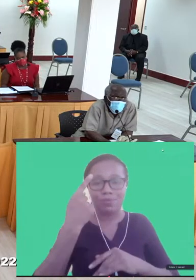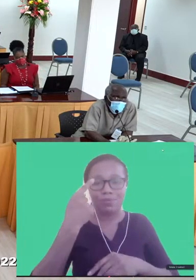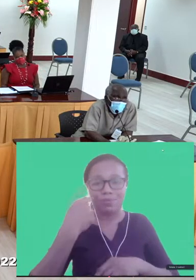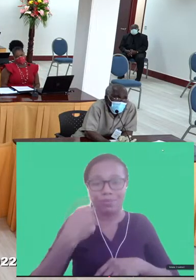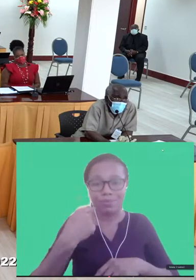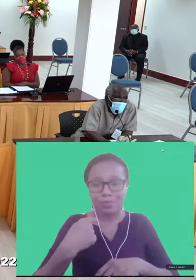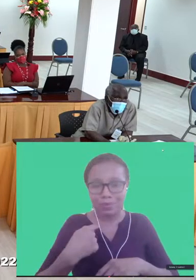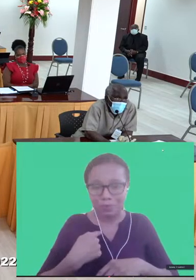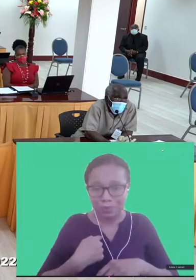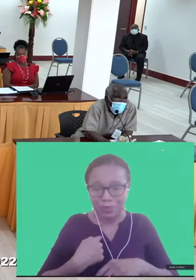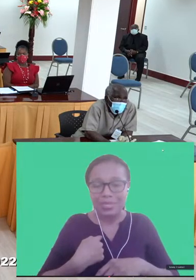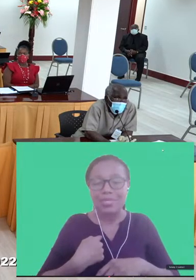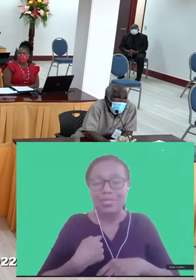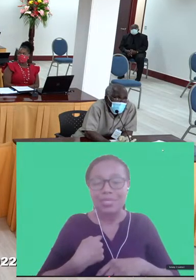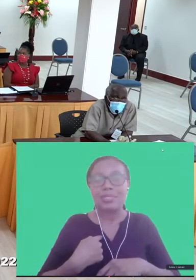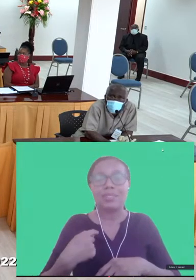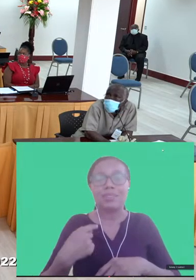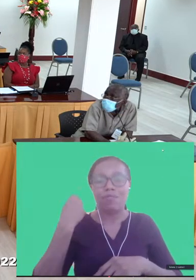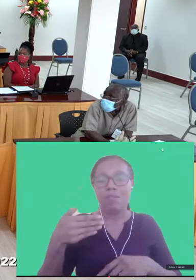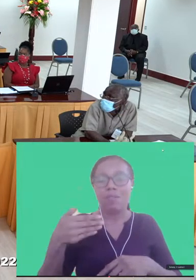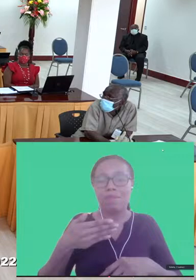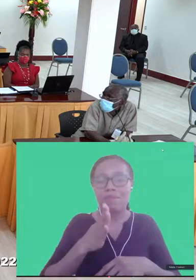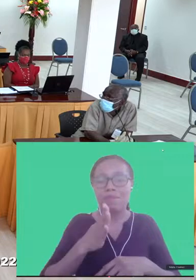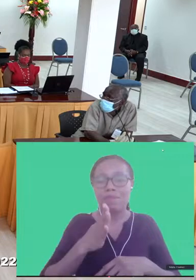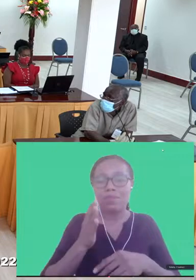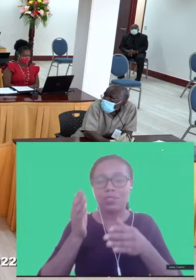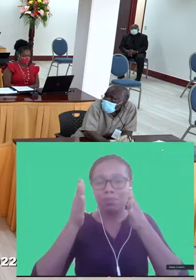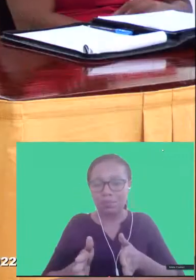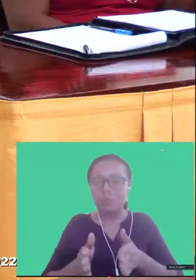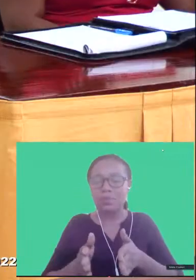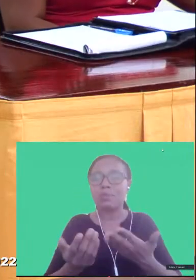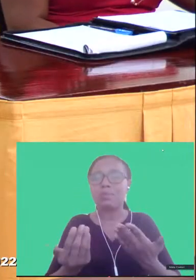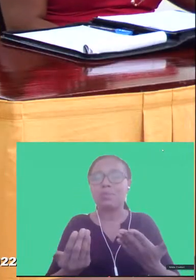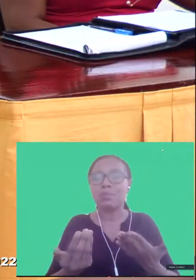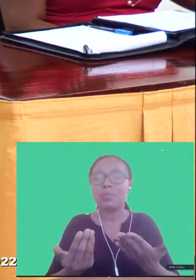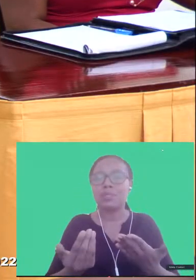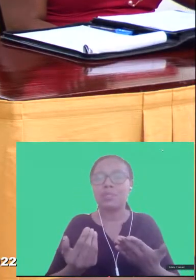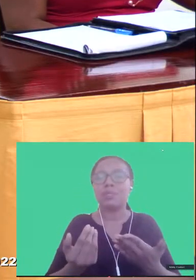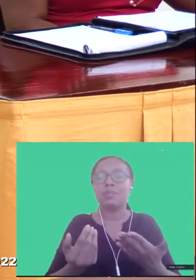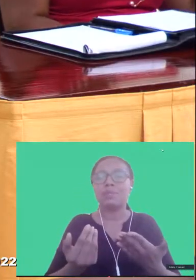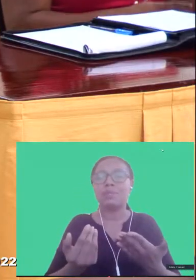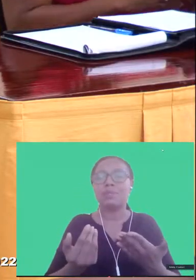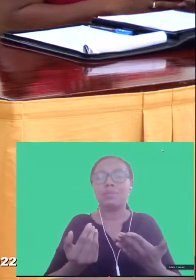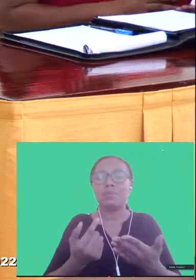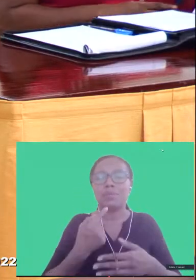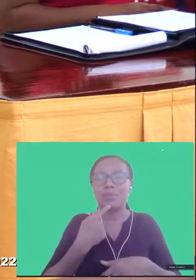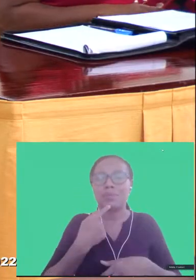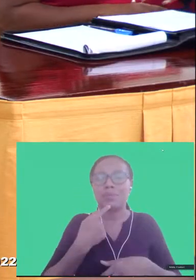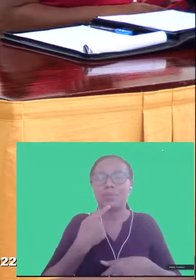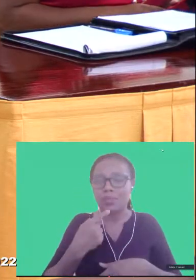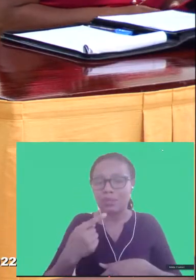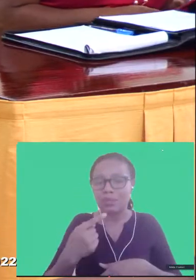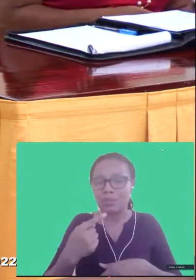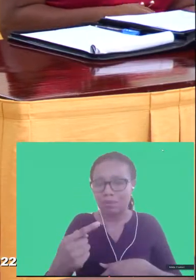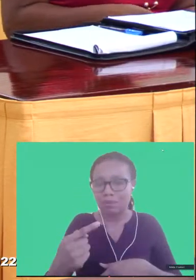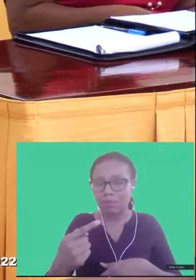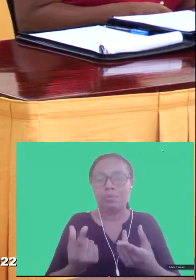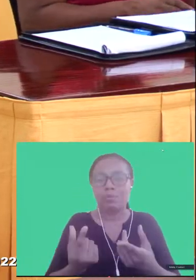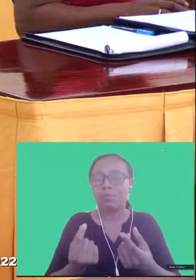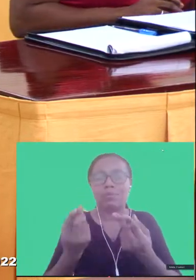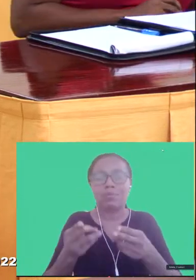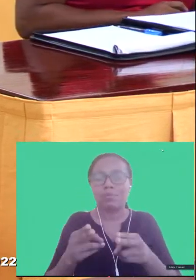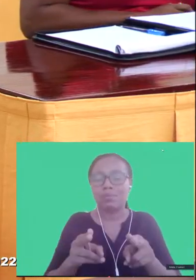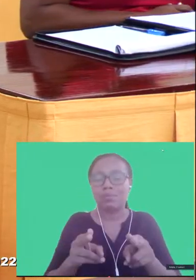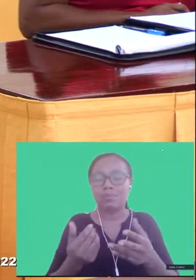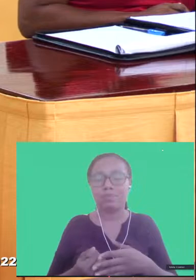now. Let me say, ma'am, that the initial effort at offering what I